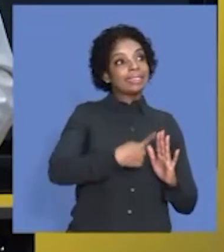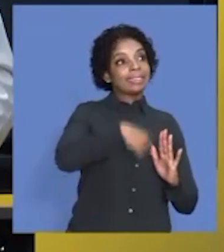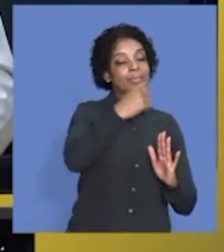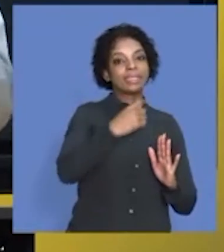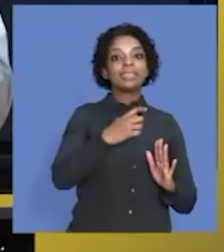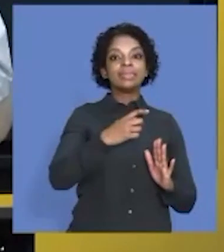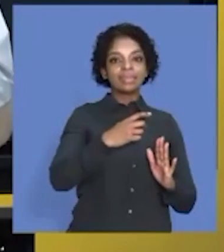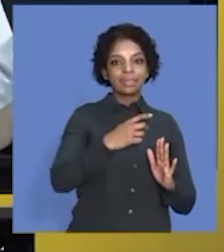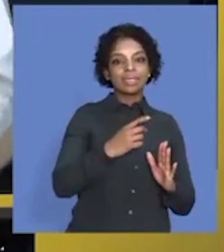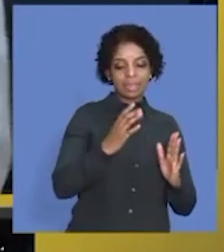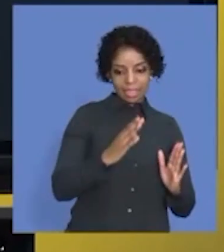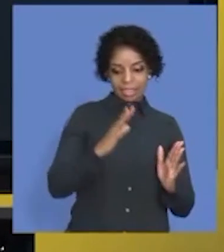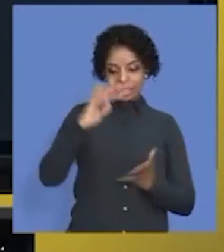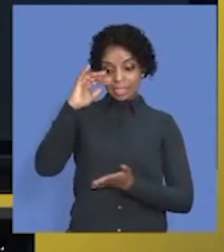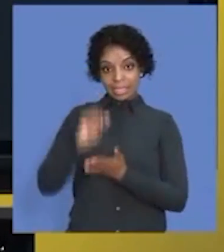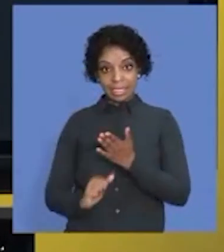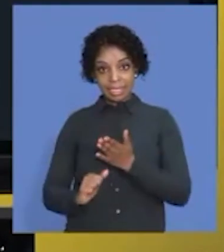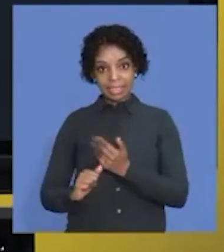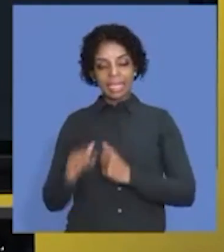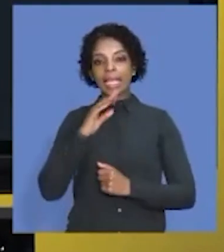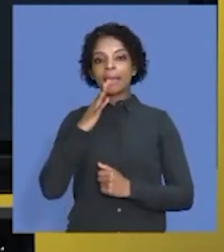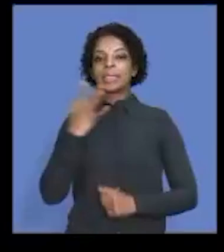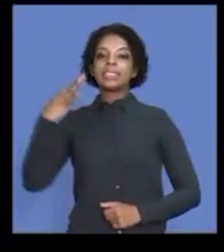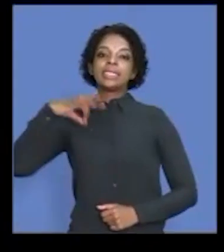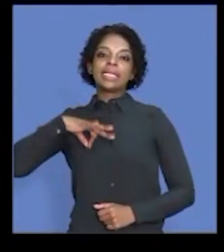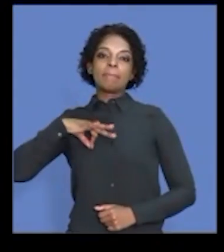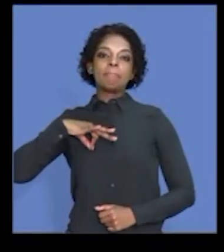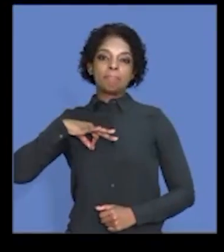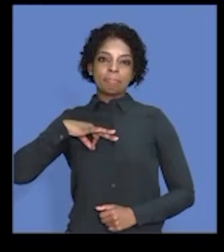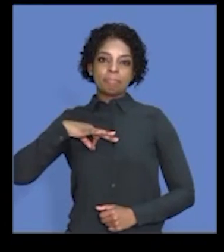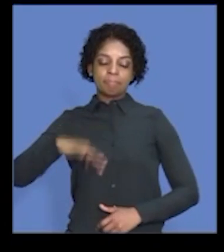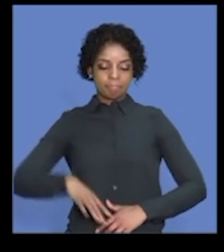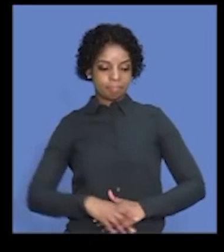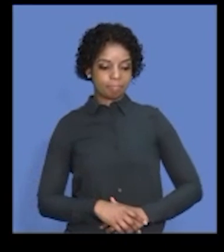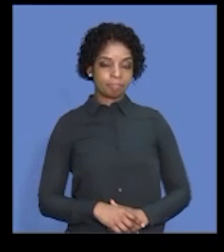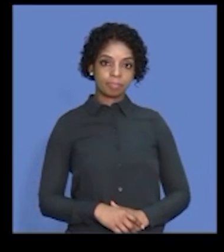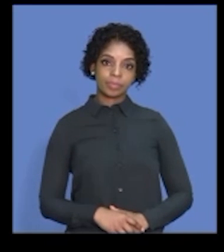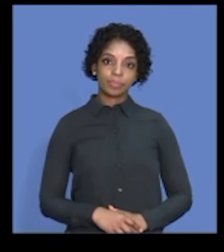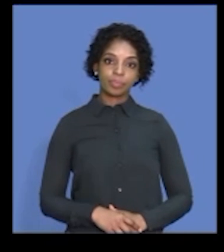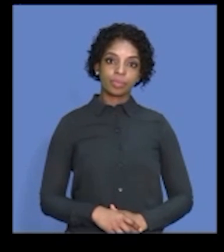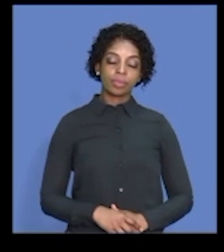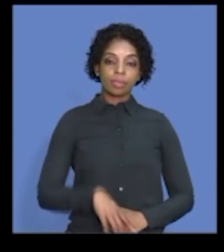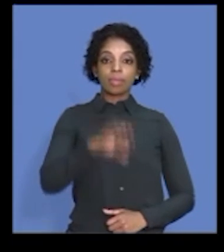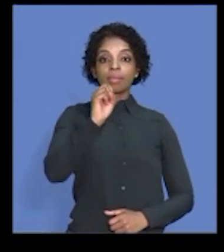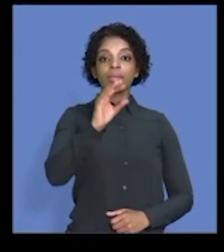adjustment account is an income. Okay, then if you look at your bad debts, remember the